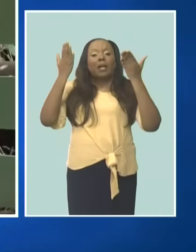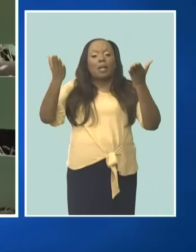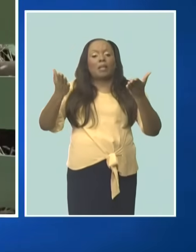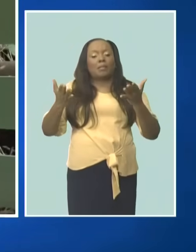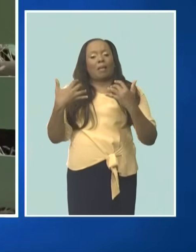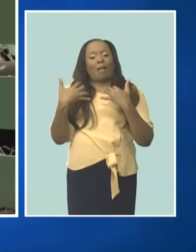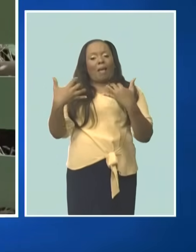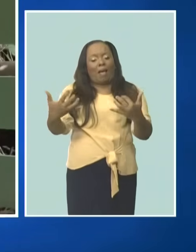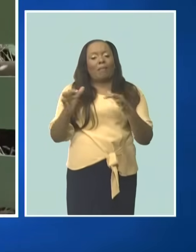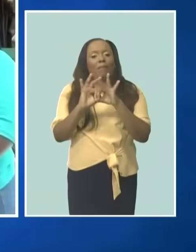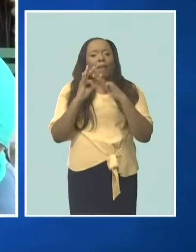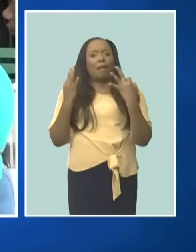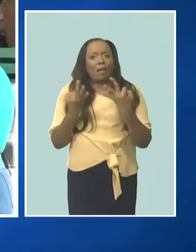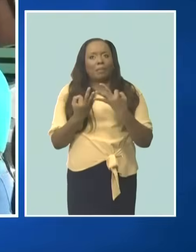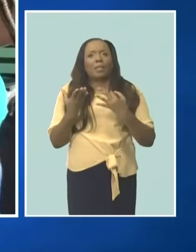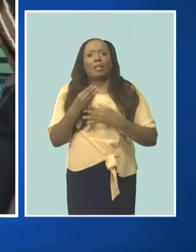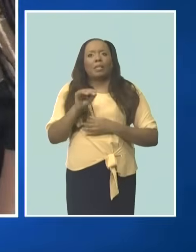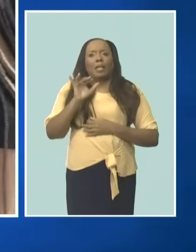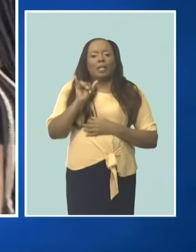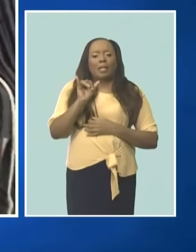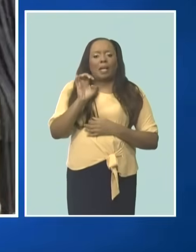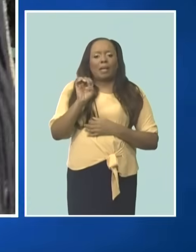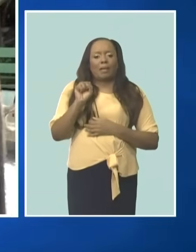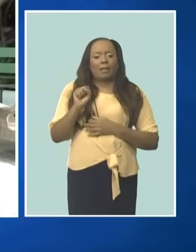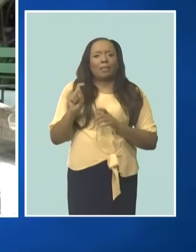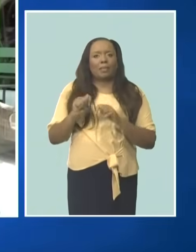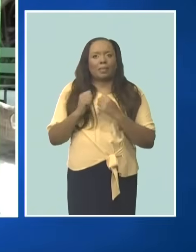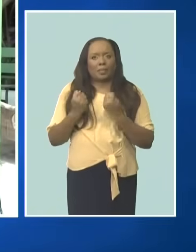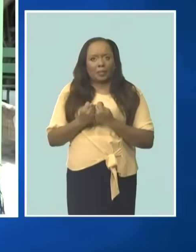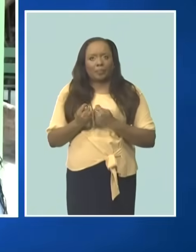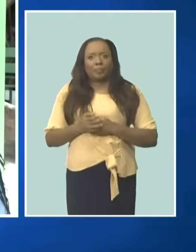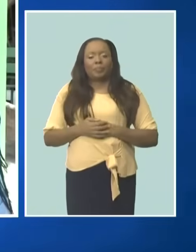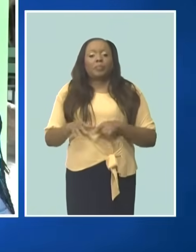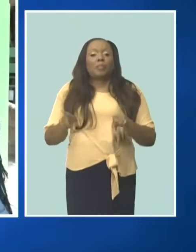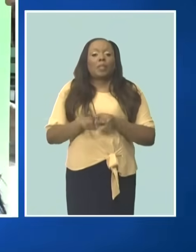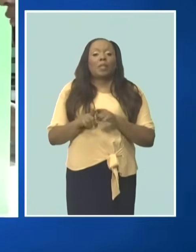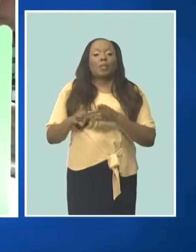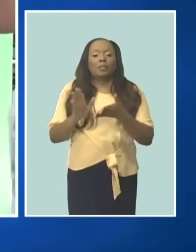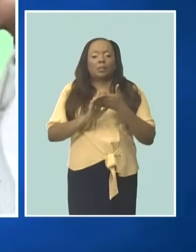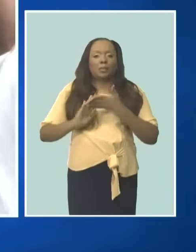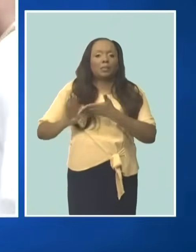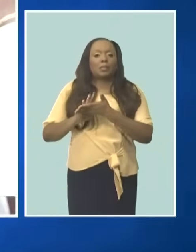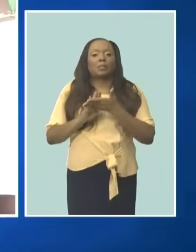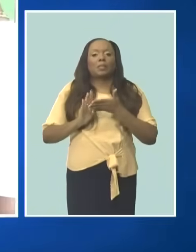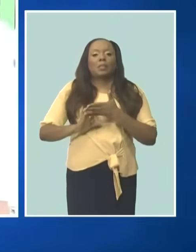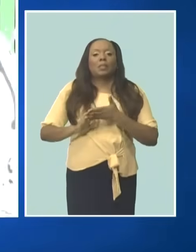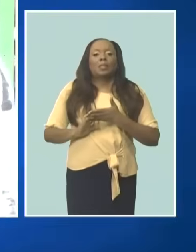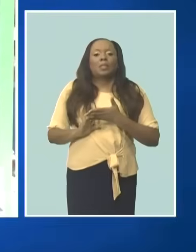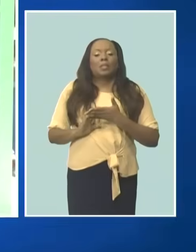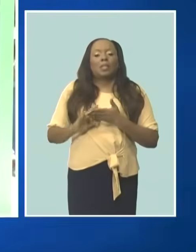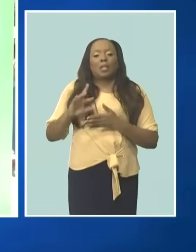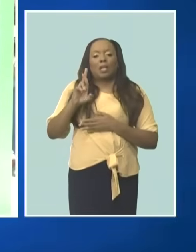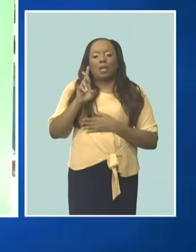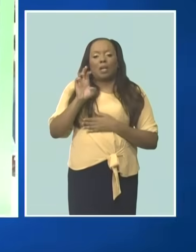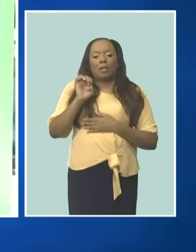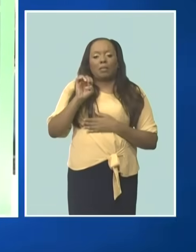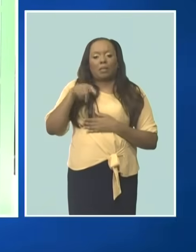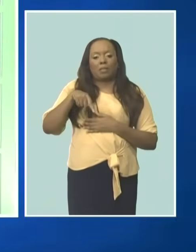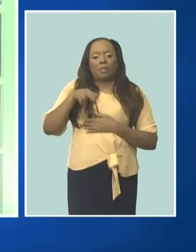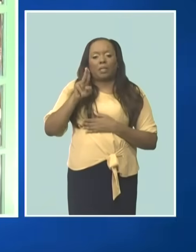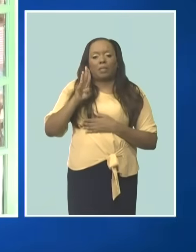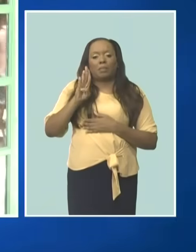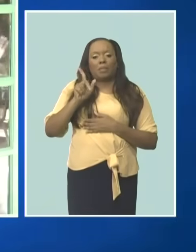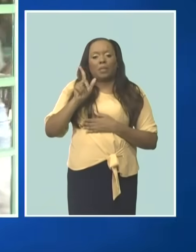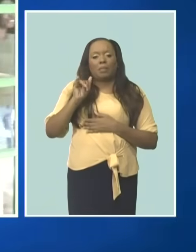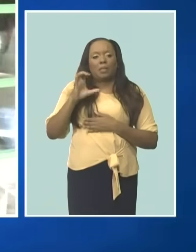at Youth Entrepreneurship Scheme. The camp director gave high praise for a new business partner, Republic Bank, whom she says added dimension to